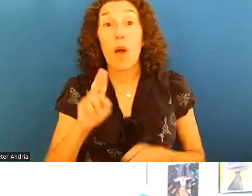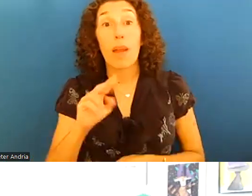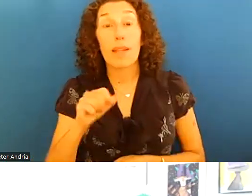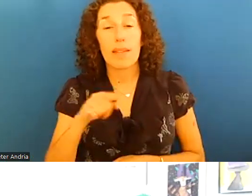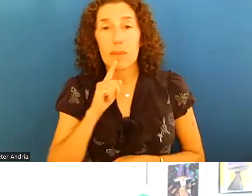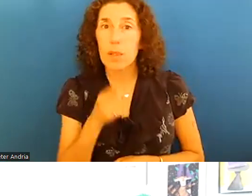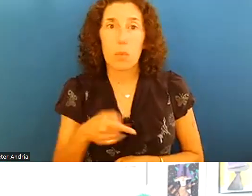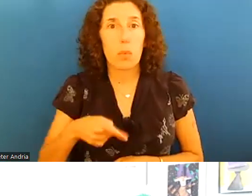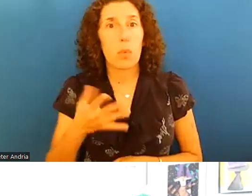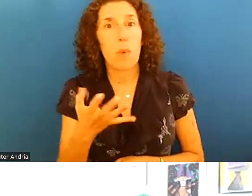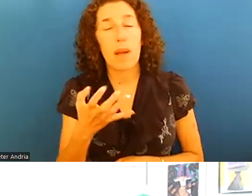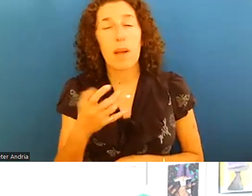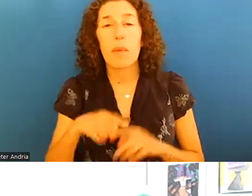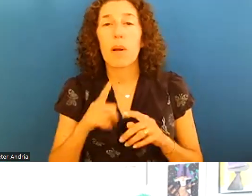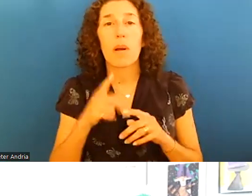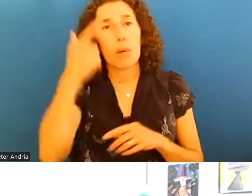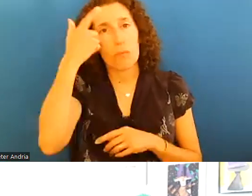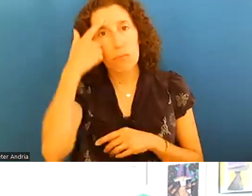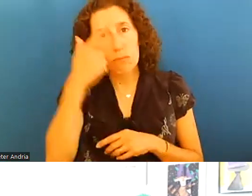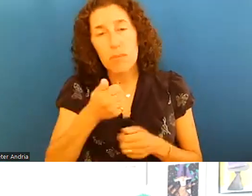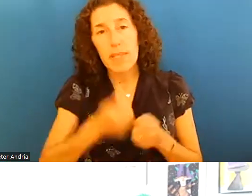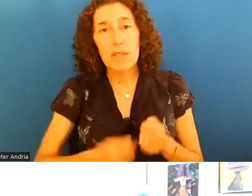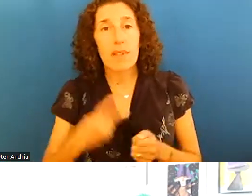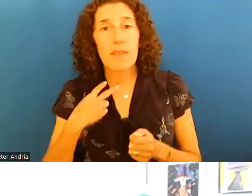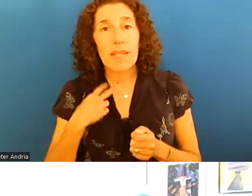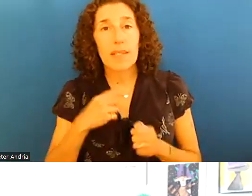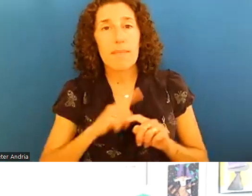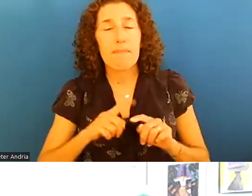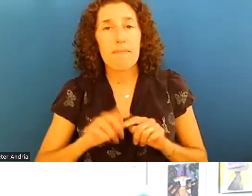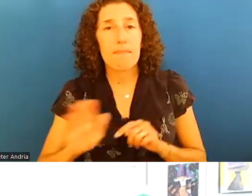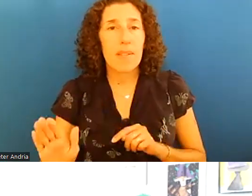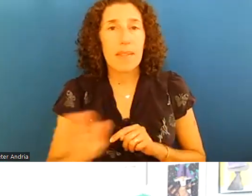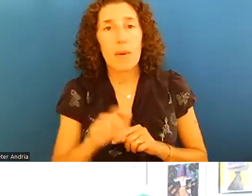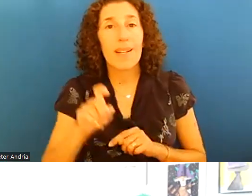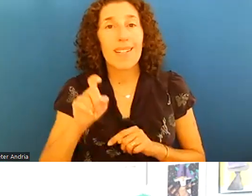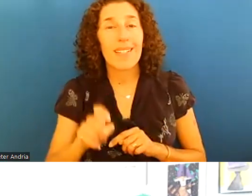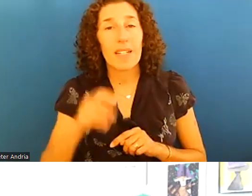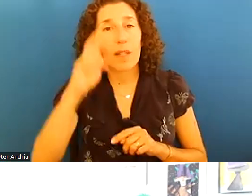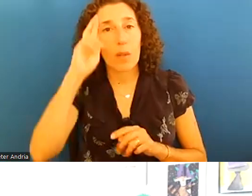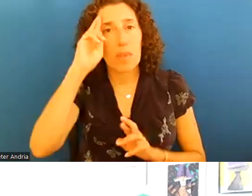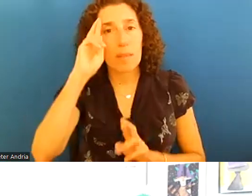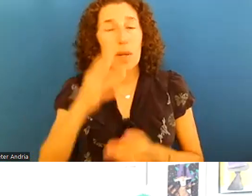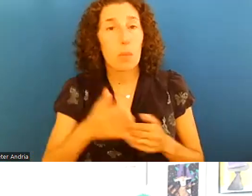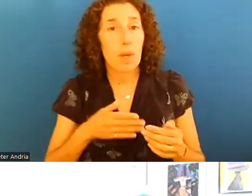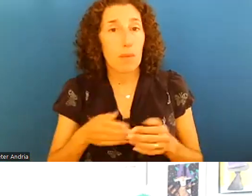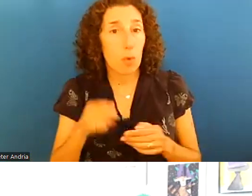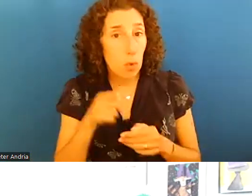determined upon the needs of the victim, and that's what's most important for us throughout the whole process.